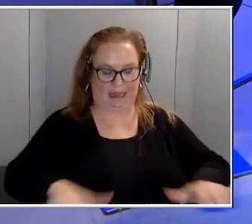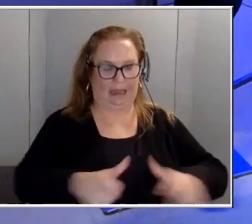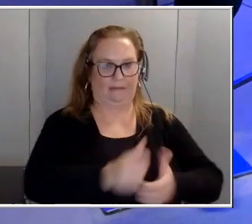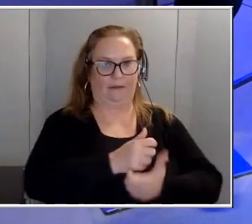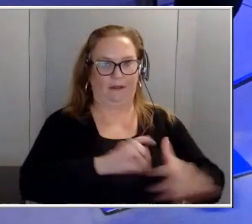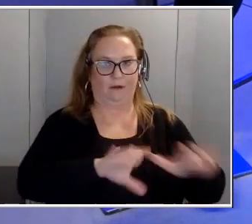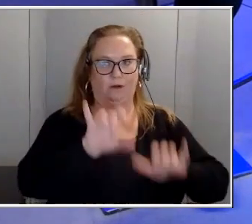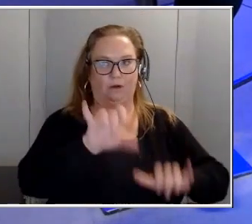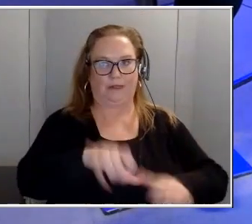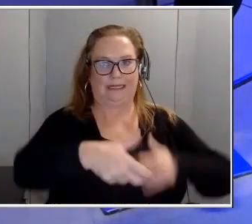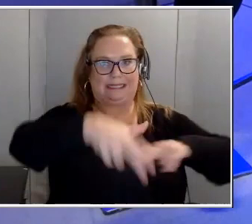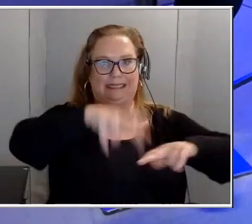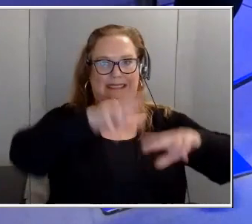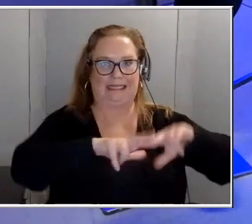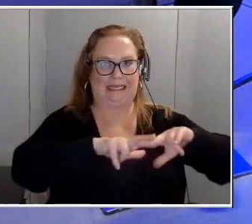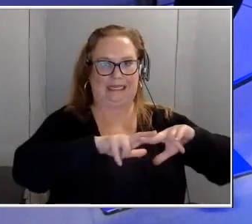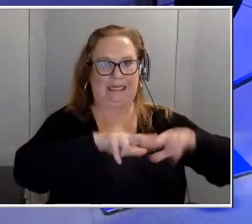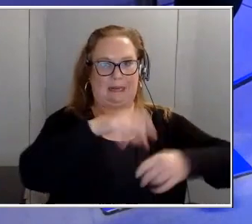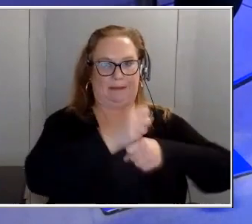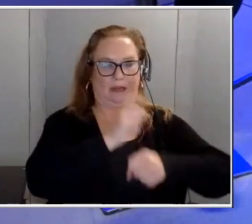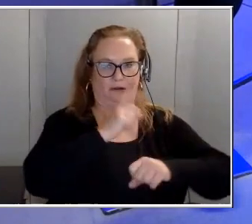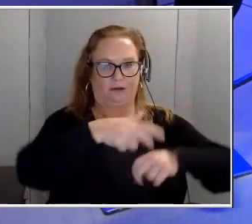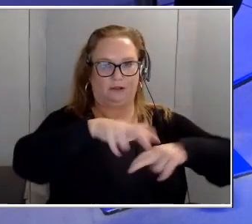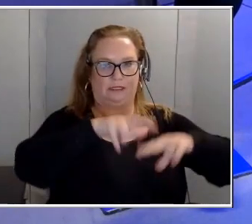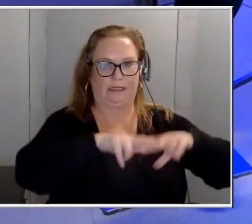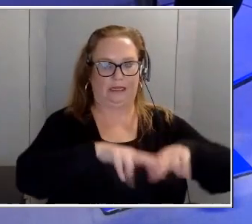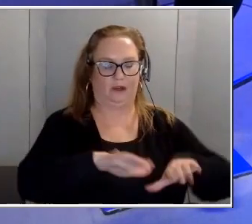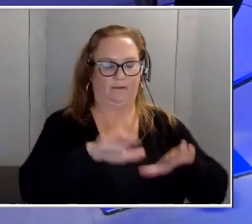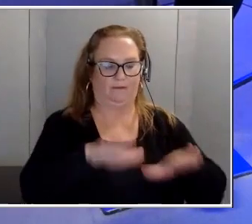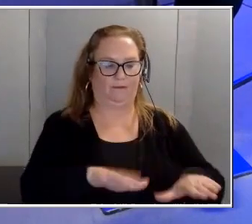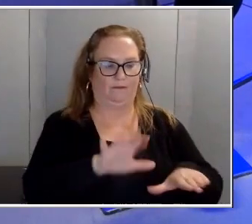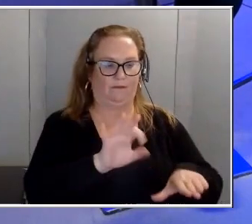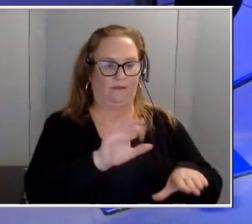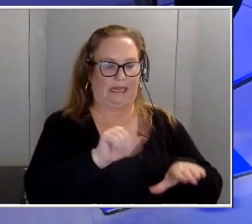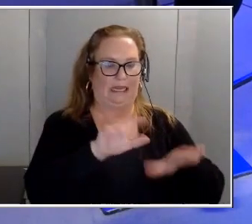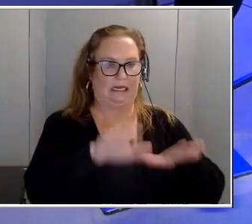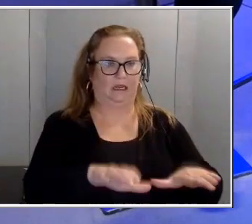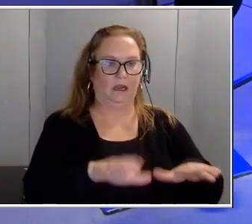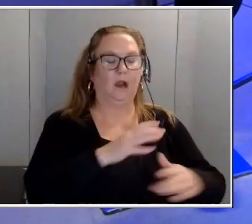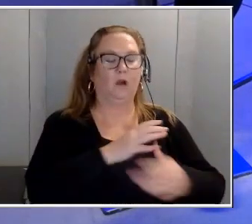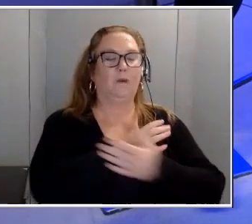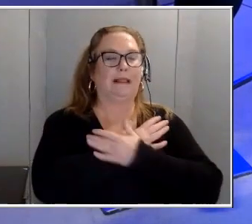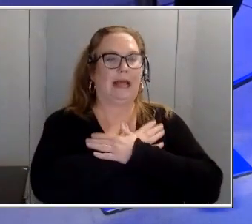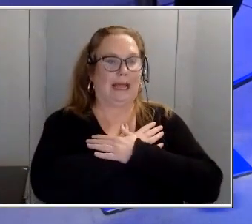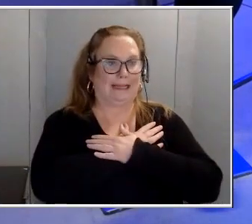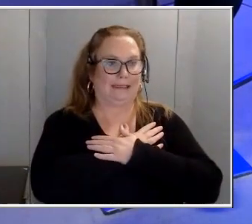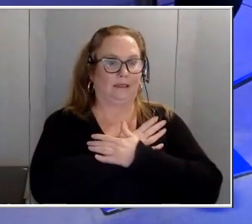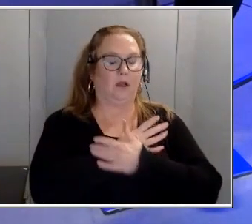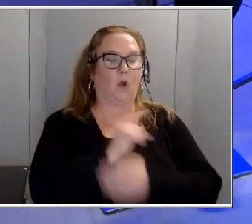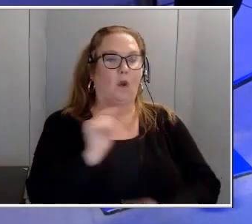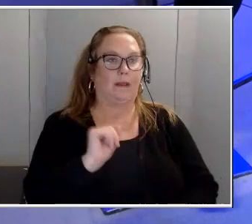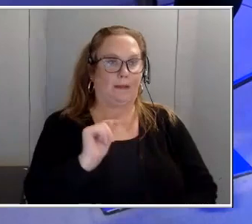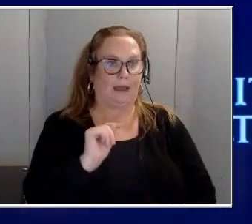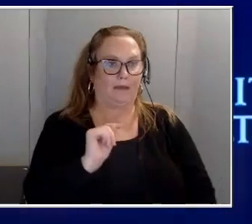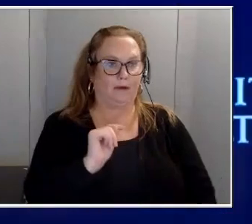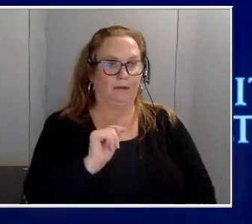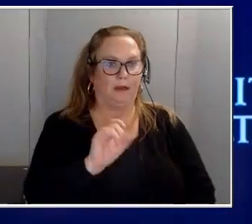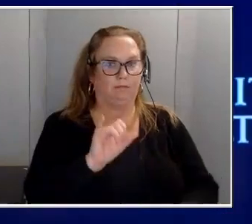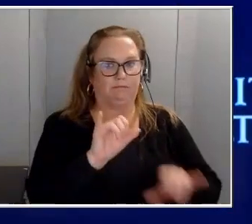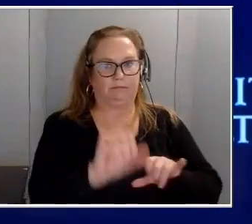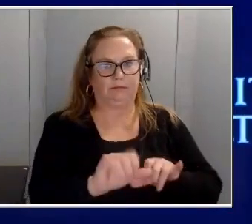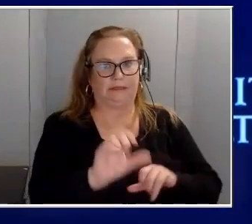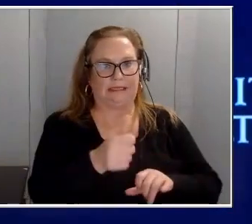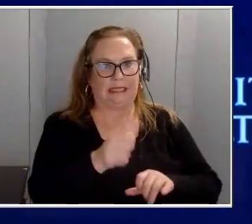So sit. So sitting, making sure you're sitting, feet on the floor, nice and relaxed. Go to the bathroom, maybe sit there another